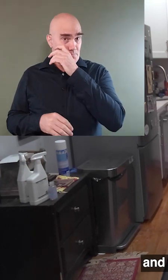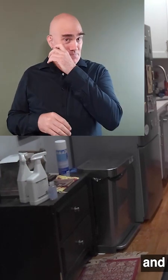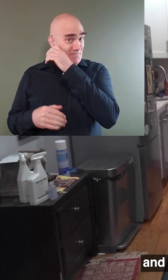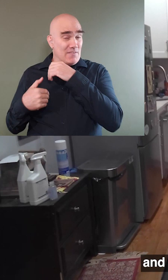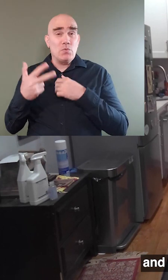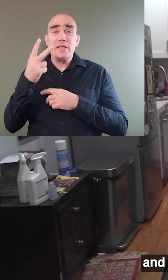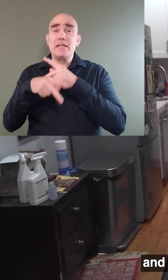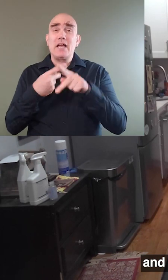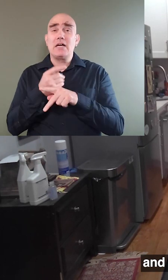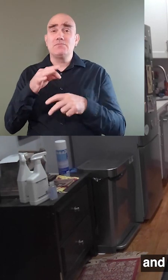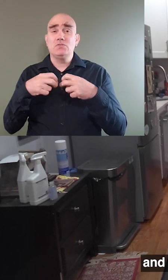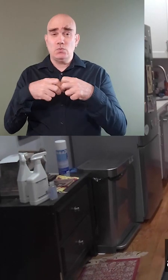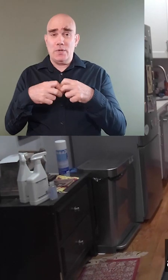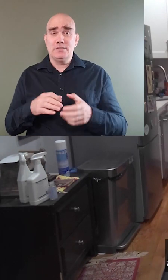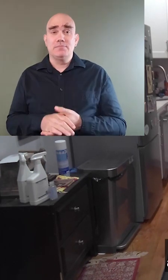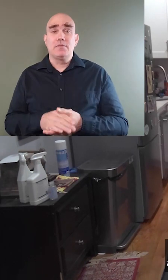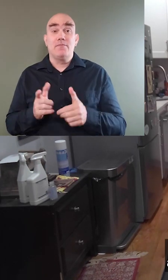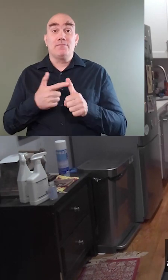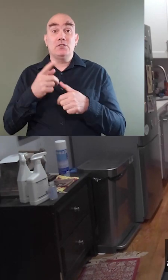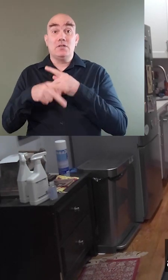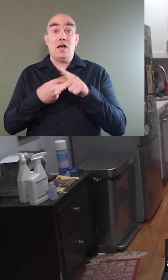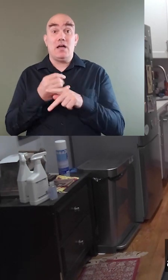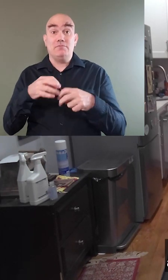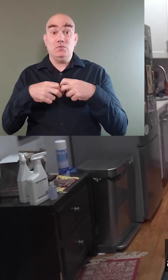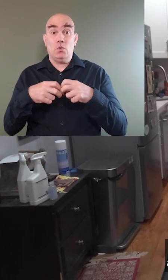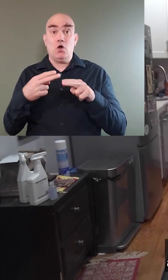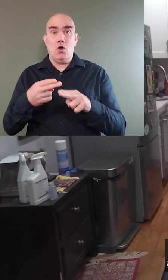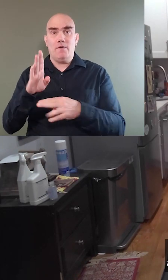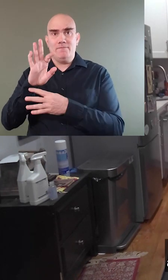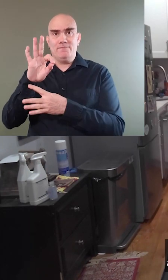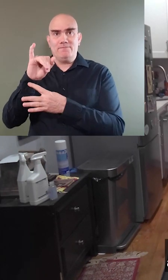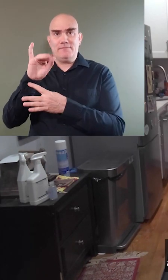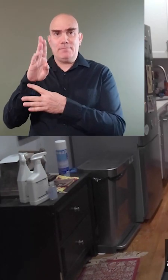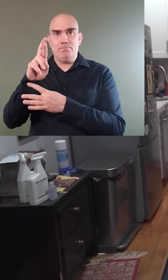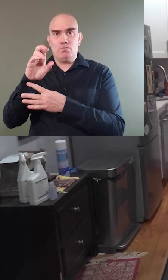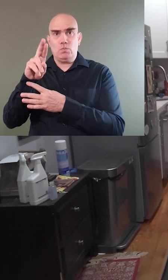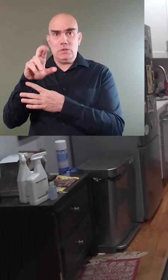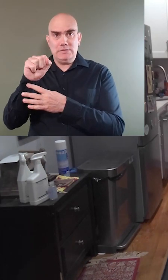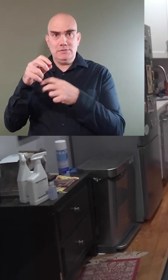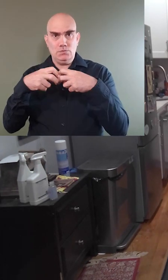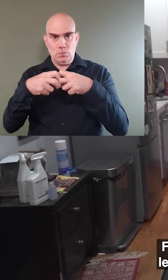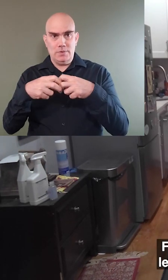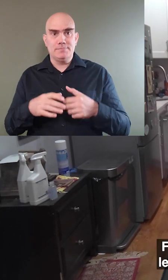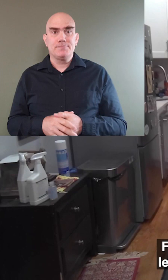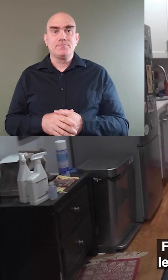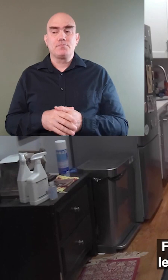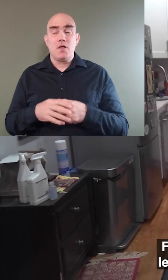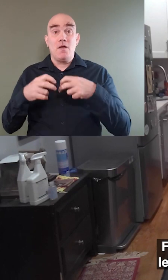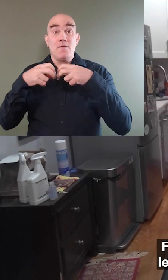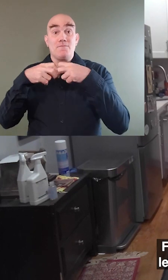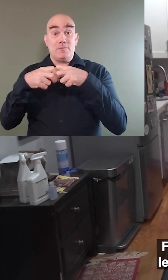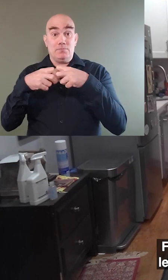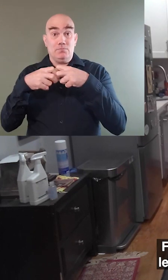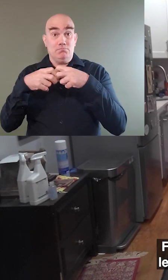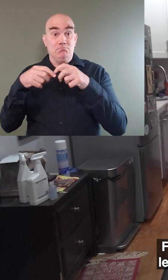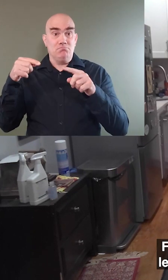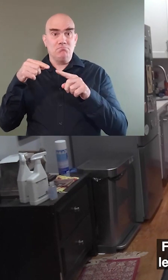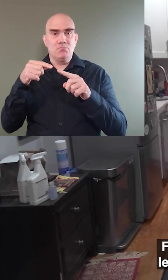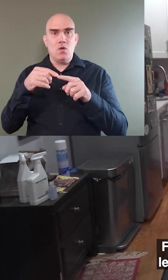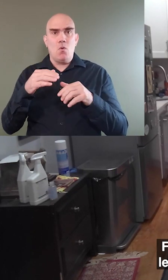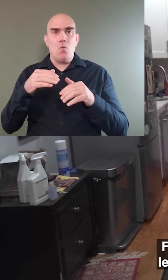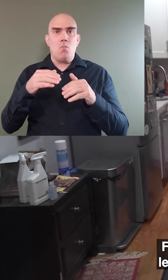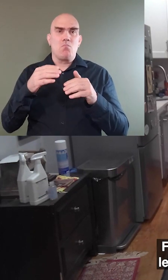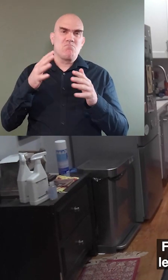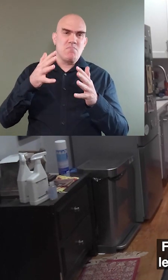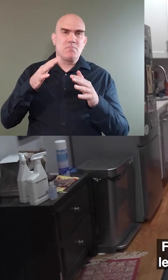of joints. The first kind of joint are called fibrous joints. Fibrous joints are more or